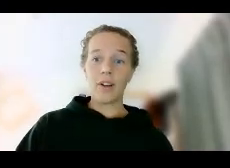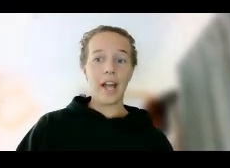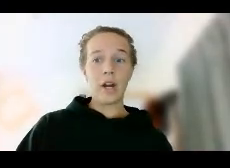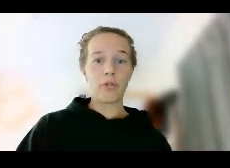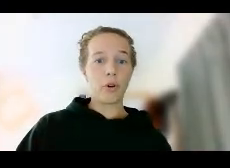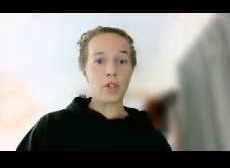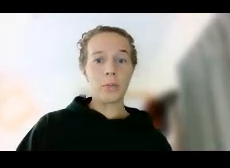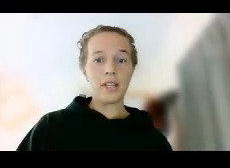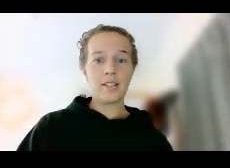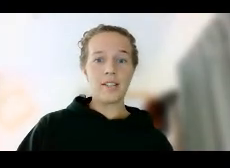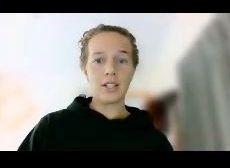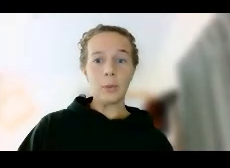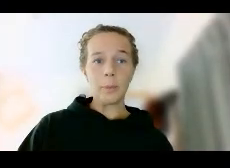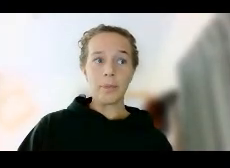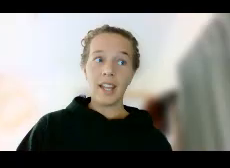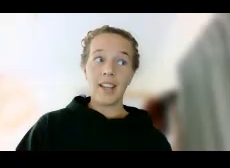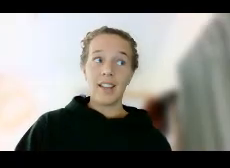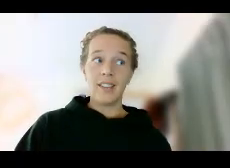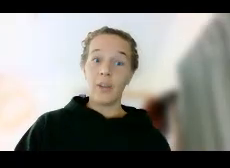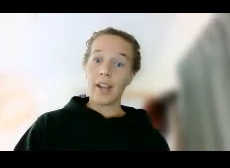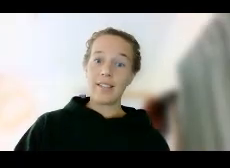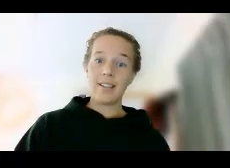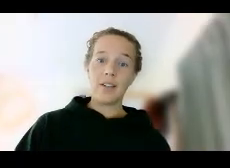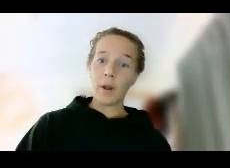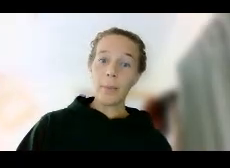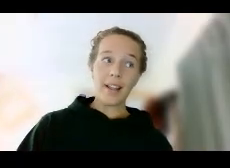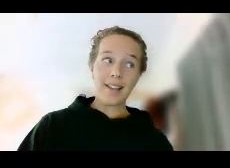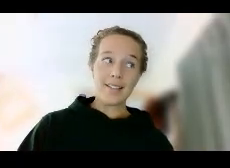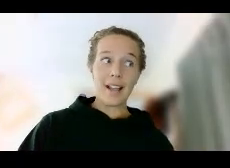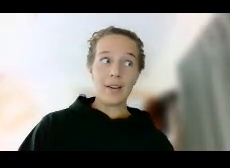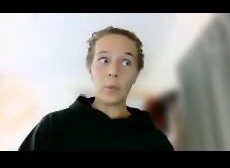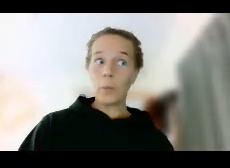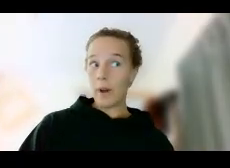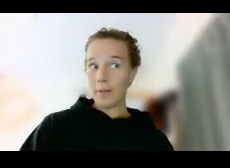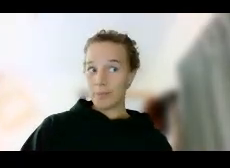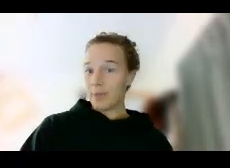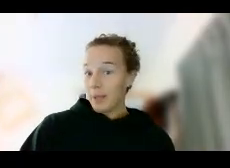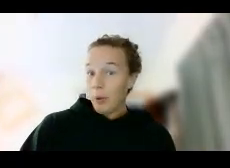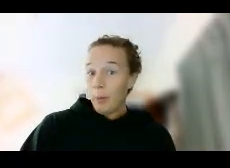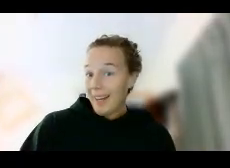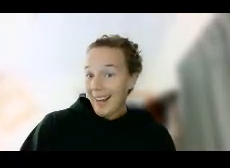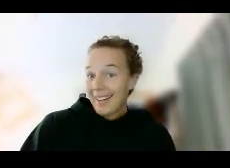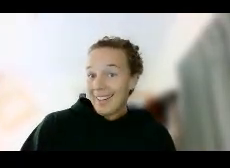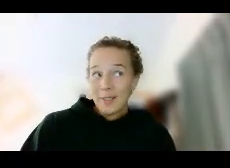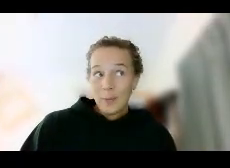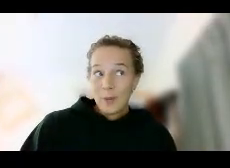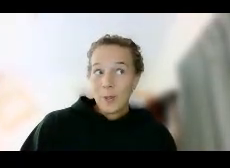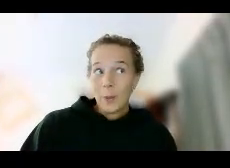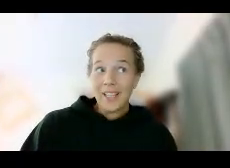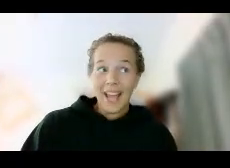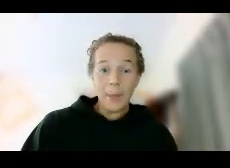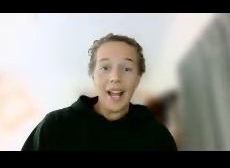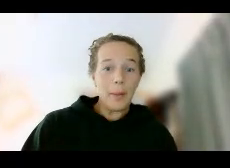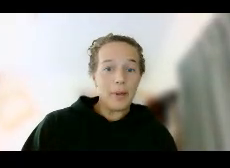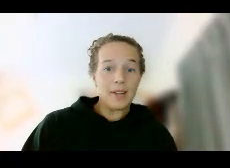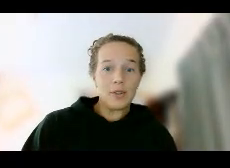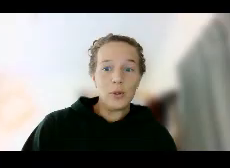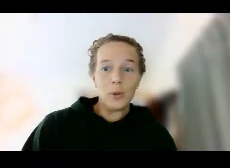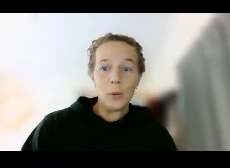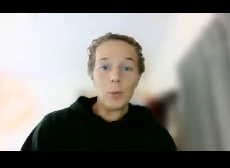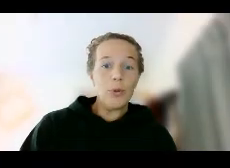example, rely on forage species too. The whales eat in one place and, well, poop in another. So, in that